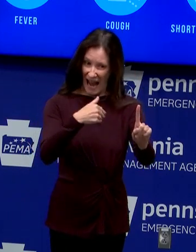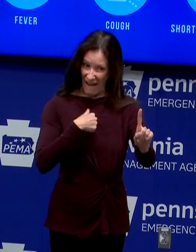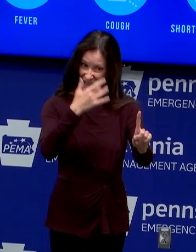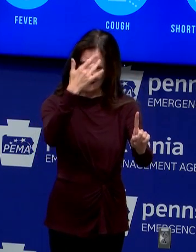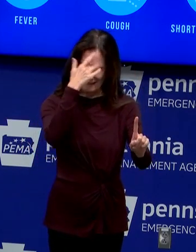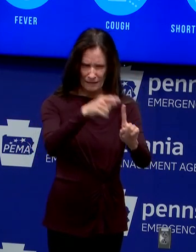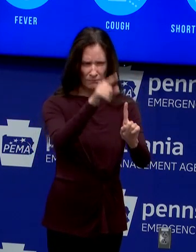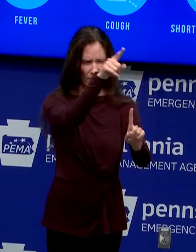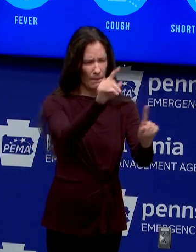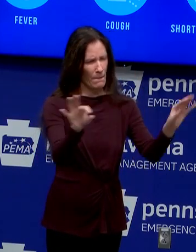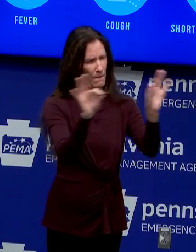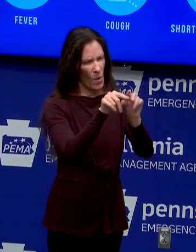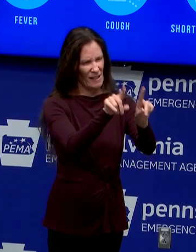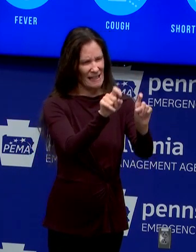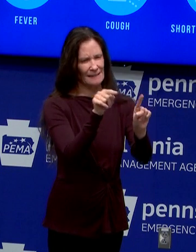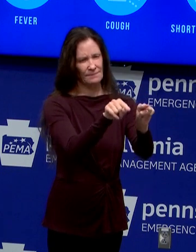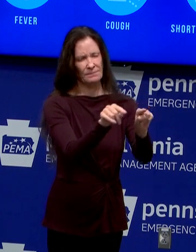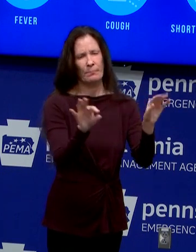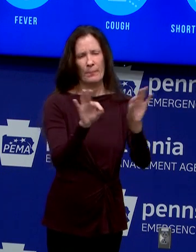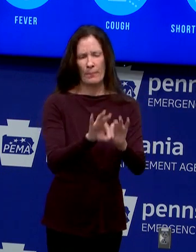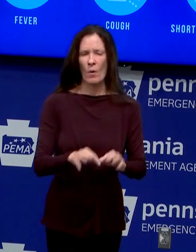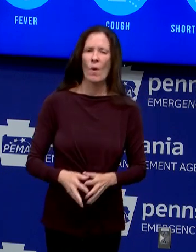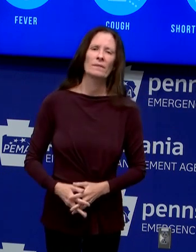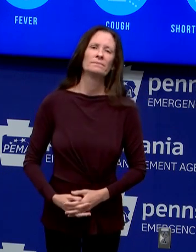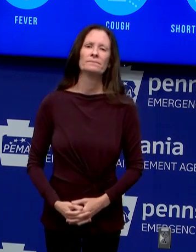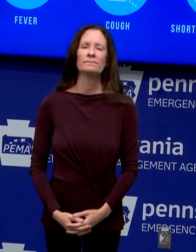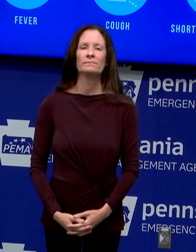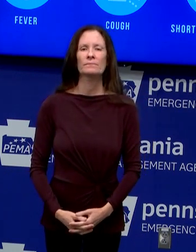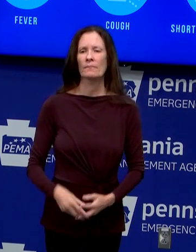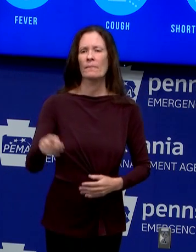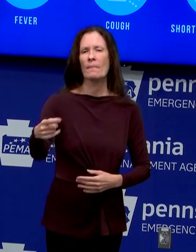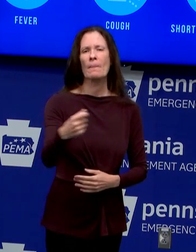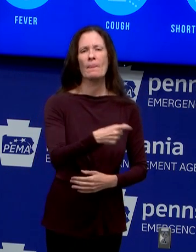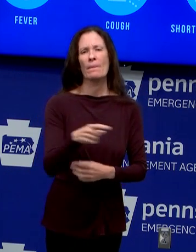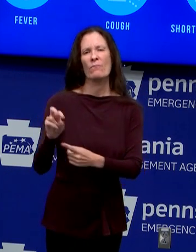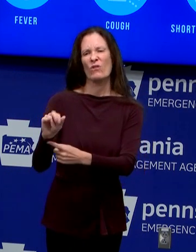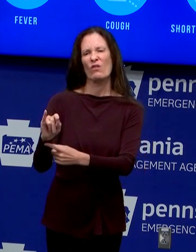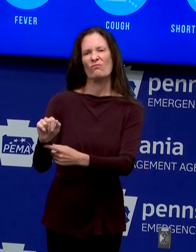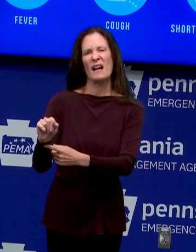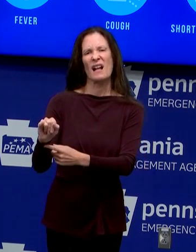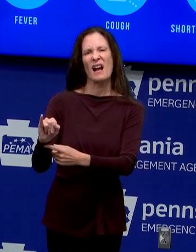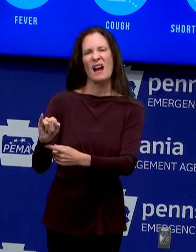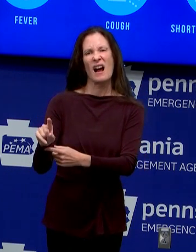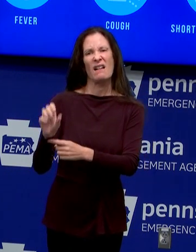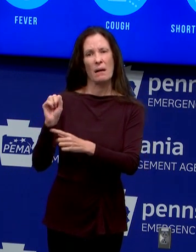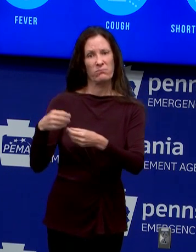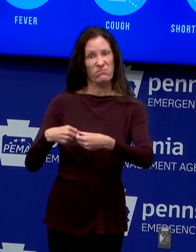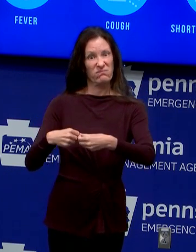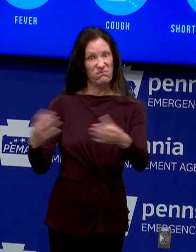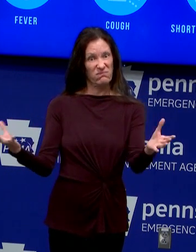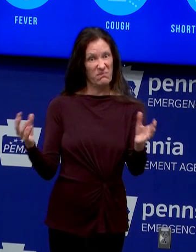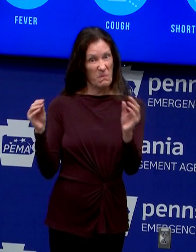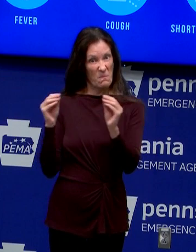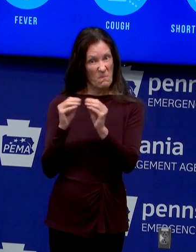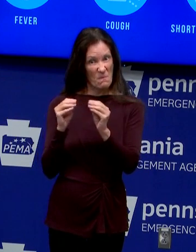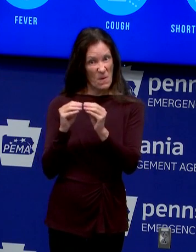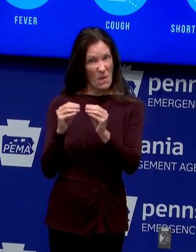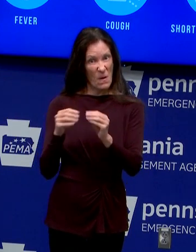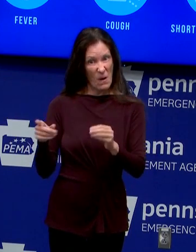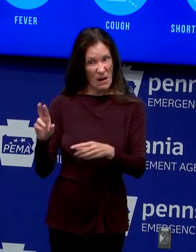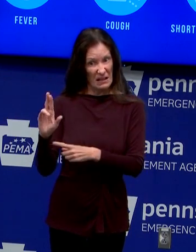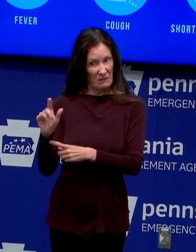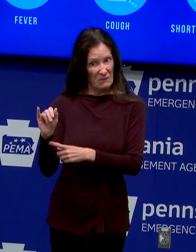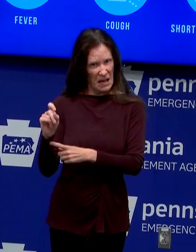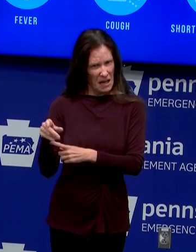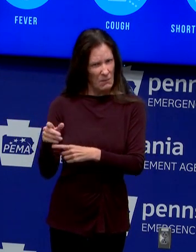administer tests more widely, what's to stop other healthcare providers from rushing ahead of state guidelines to test asymptomatic patients? Well, I don't have